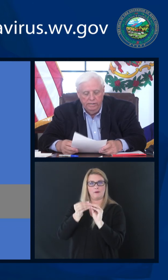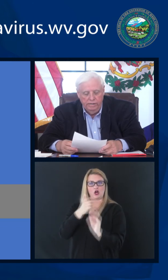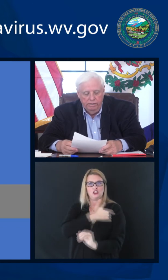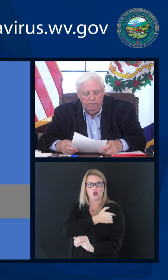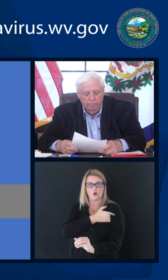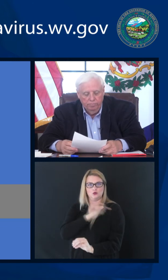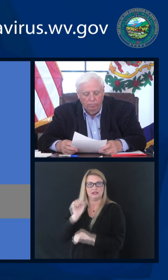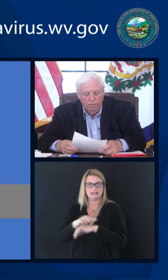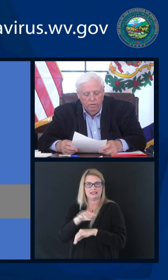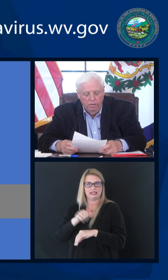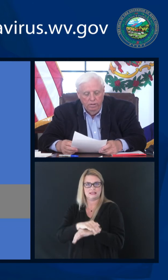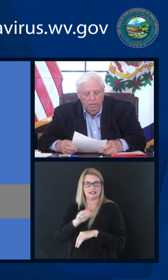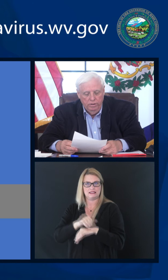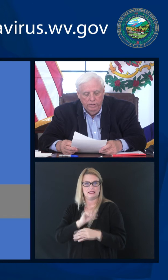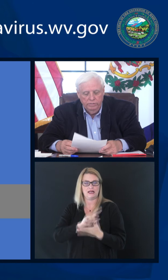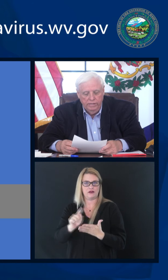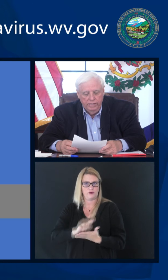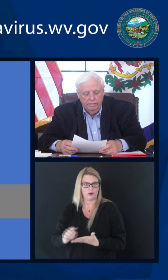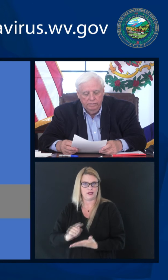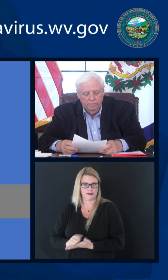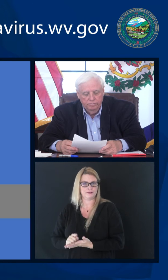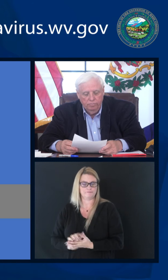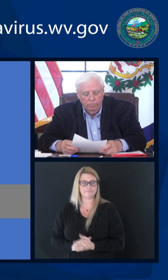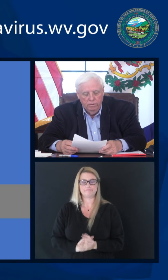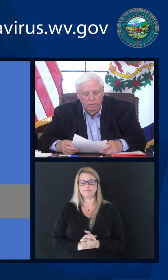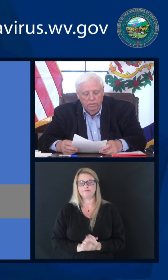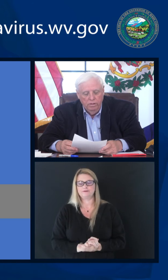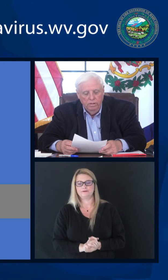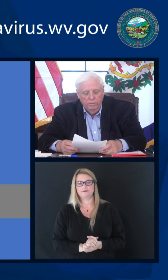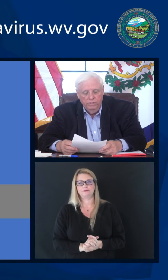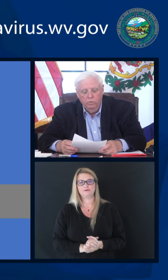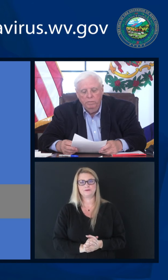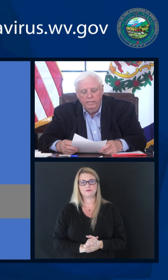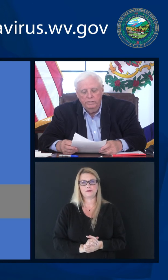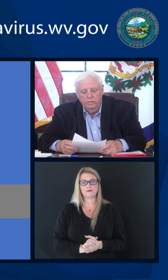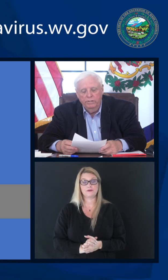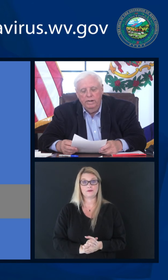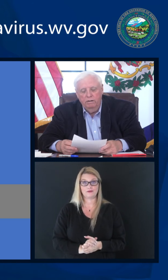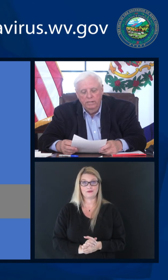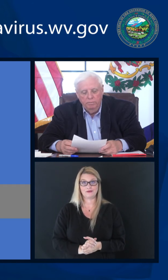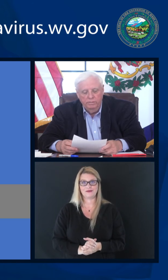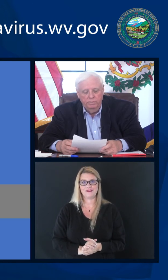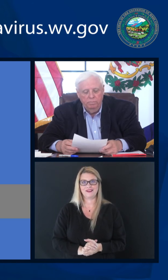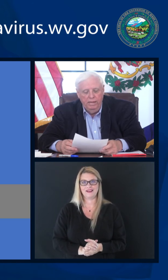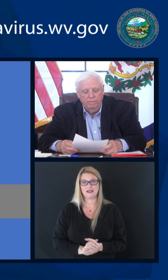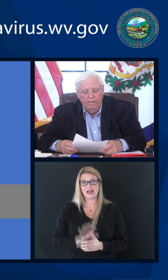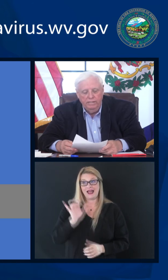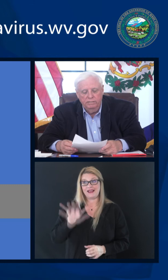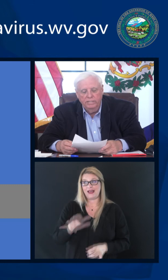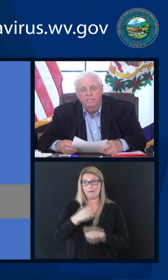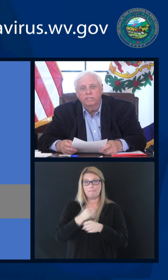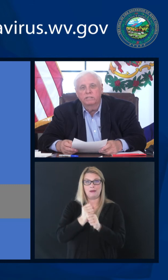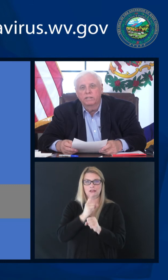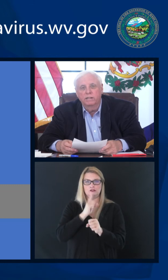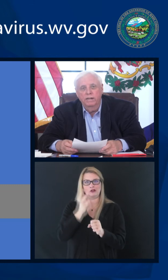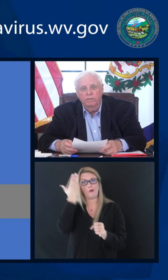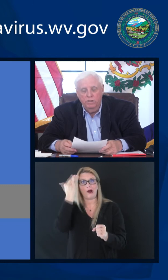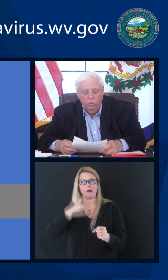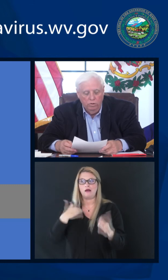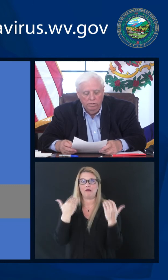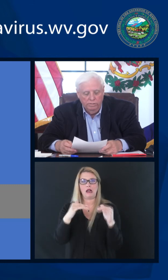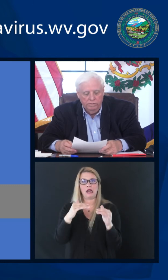in that area or in those counties. This will make sure that our limited supply of vaccine gets to